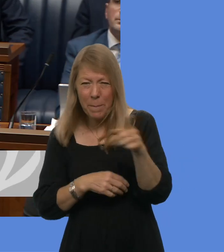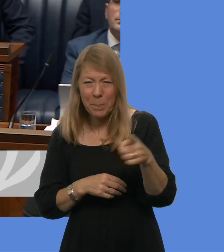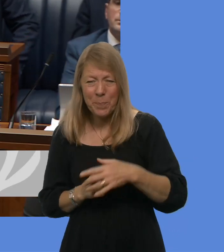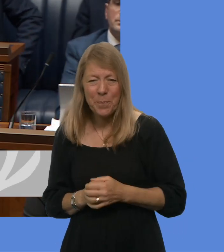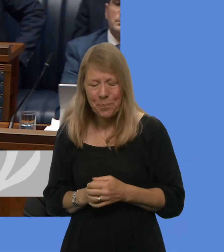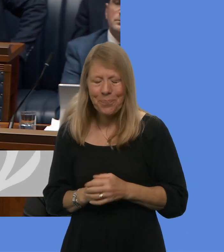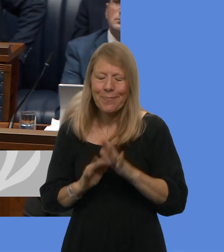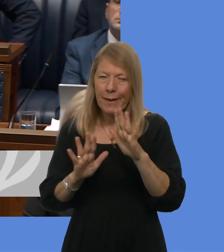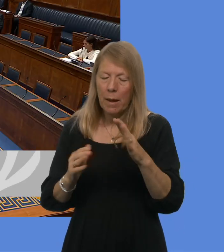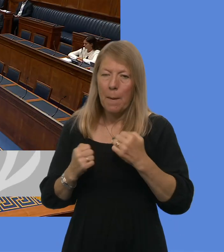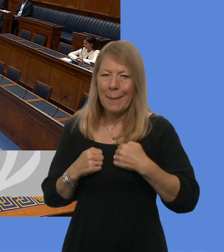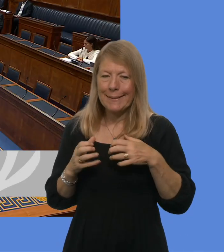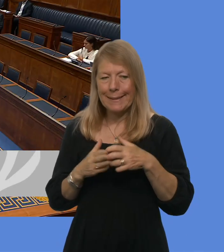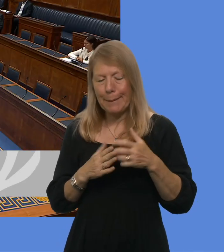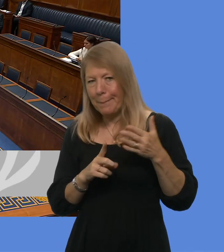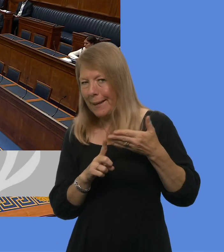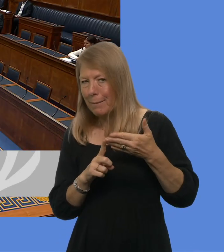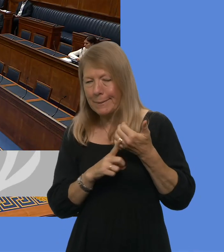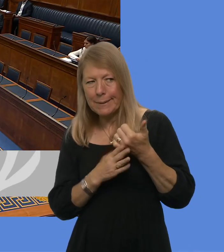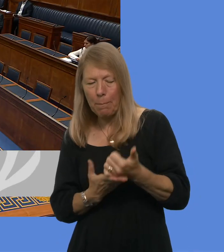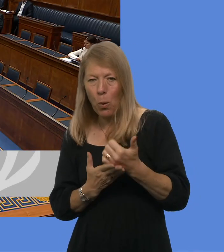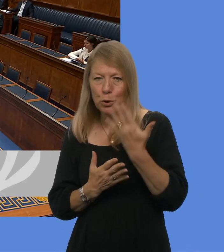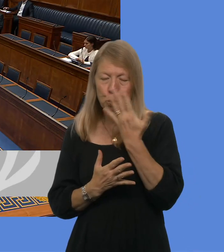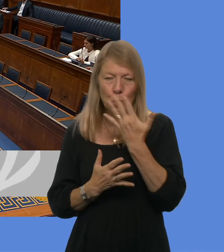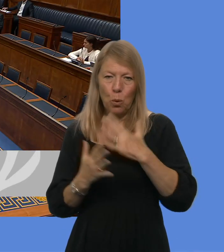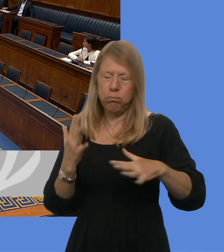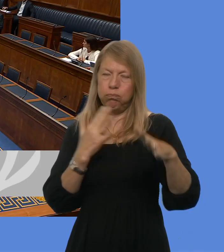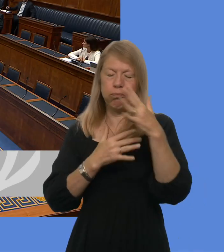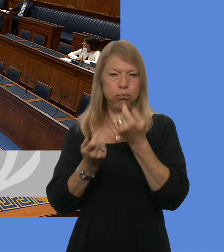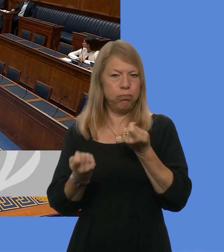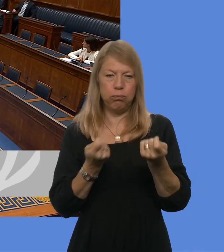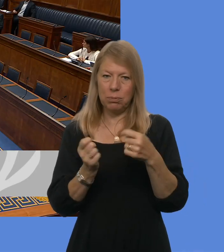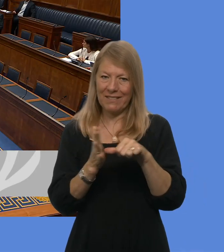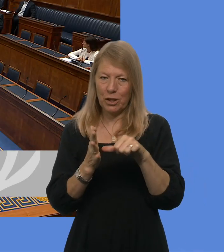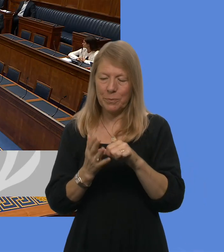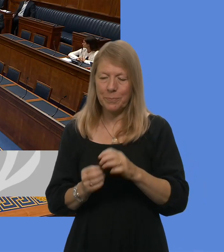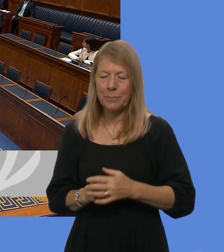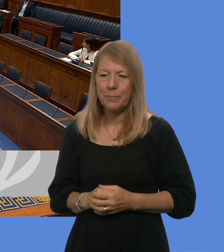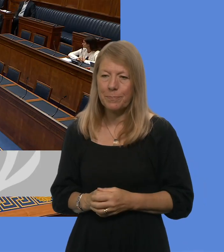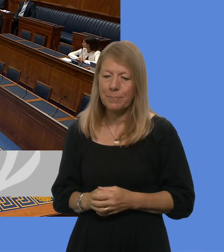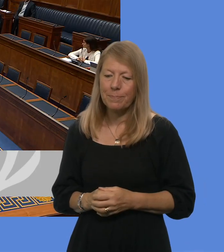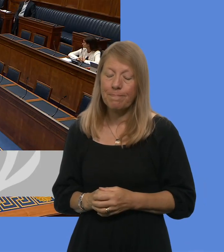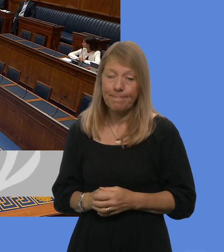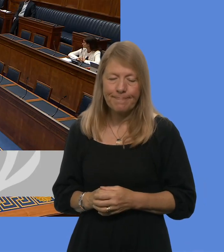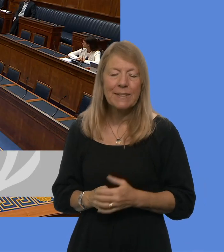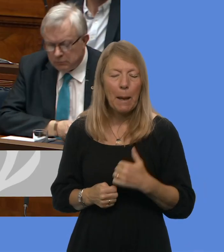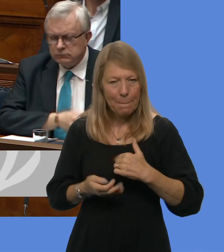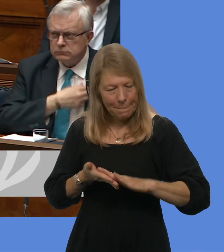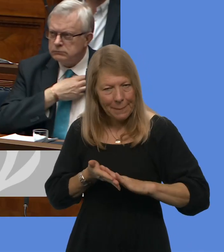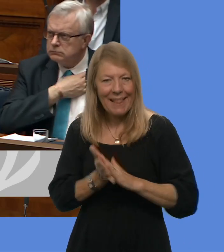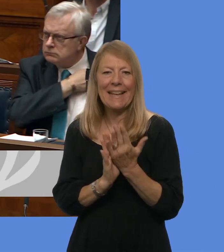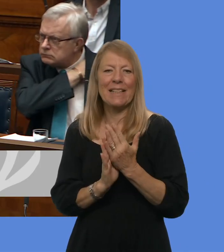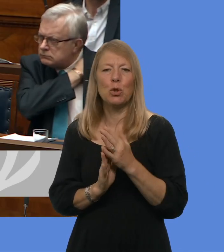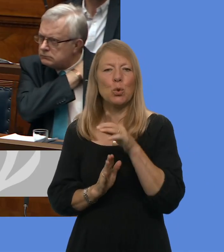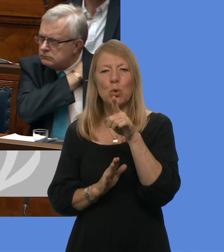in trying to provide that support. Thank you. And can I acknowledge and welcome the fact that there was no equivocation or context offered by the Minister for